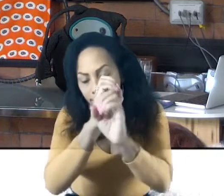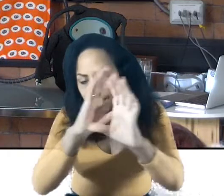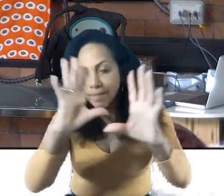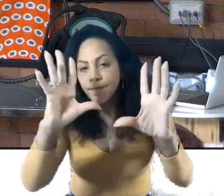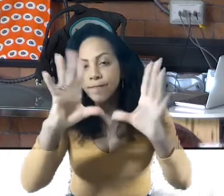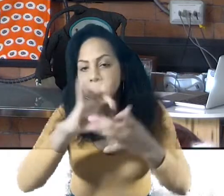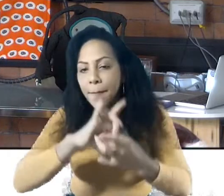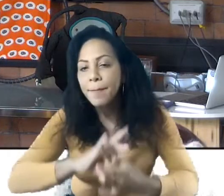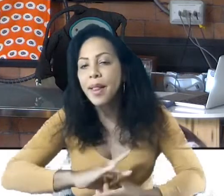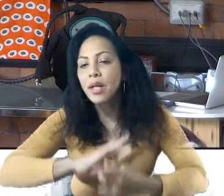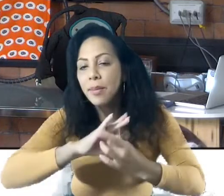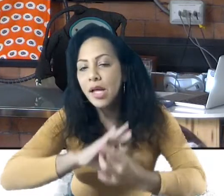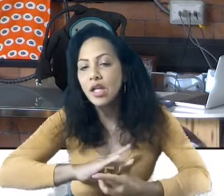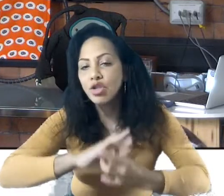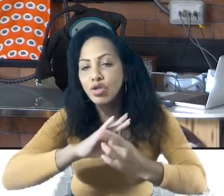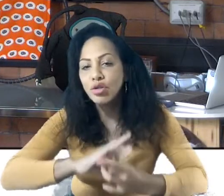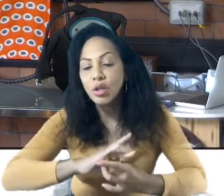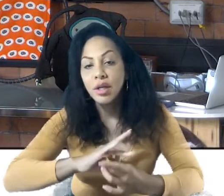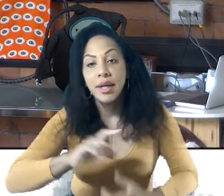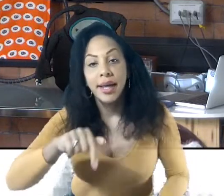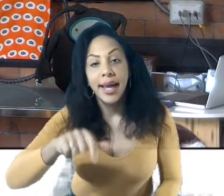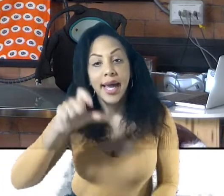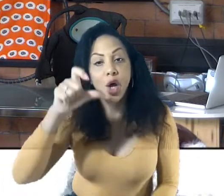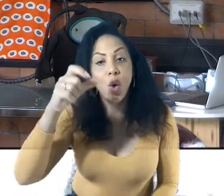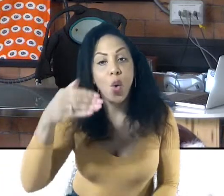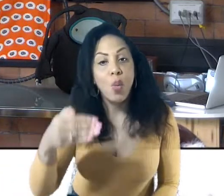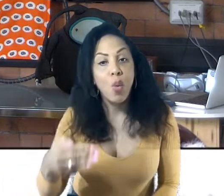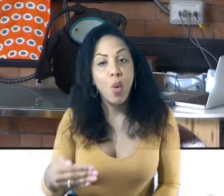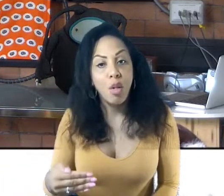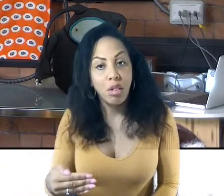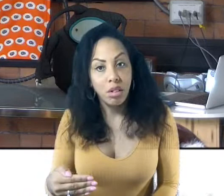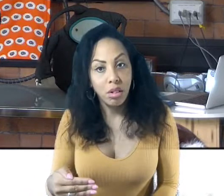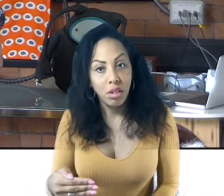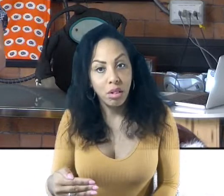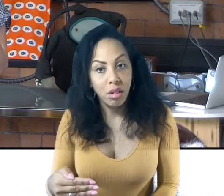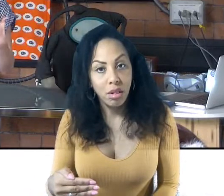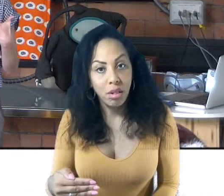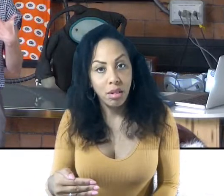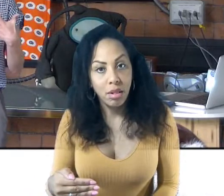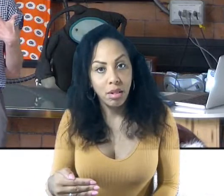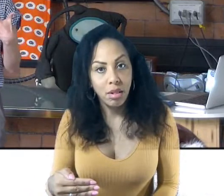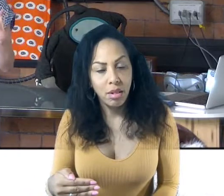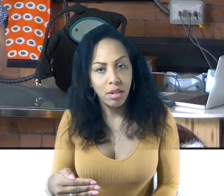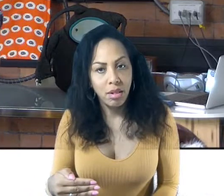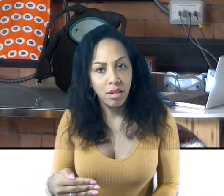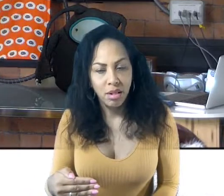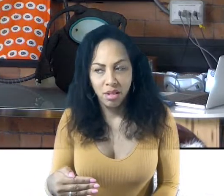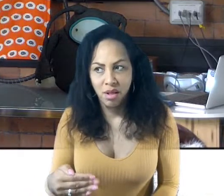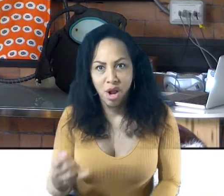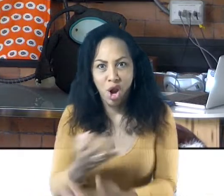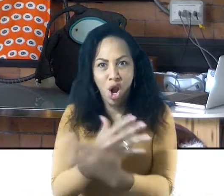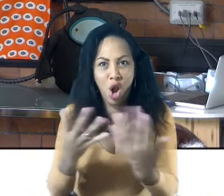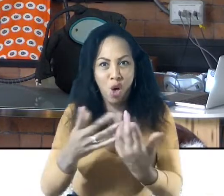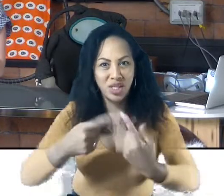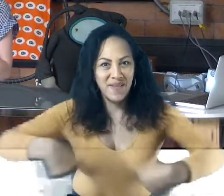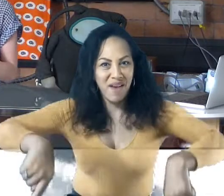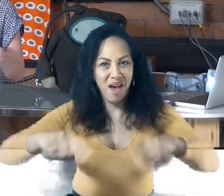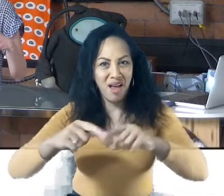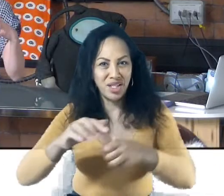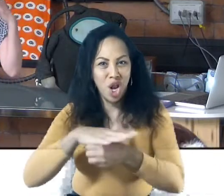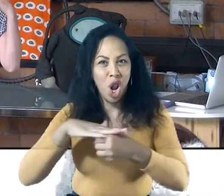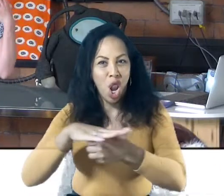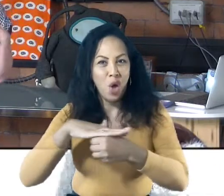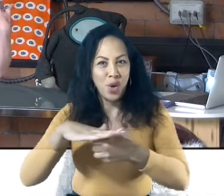So in Cornwall, there's a sense, a lot of us feel that there's an invasion happening because it's really tourism